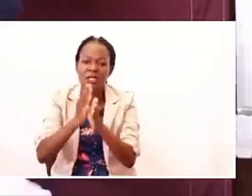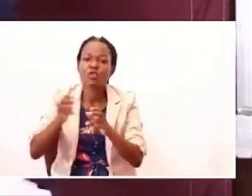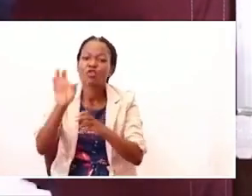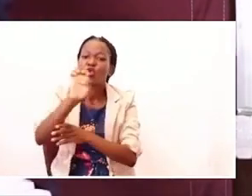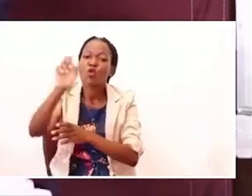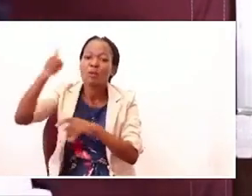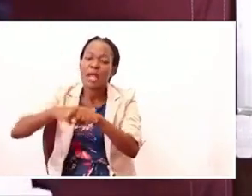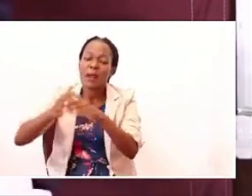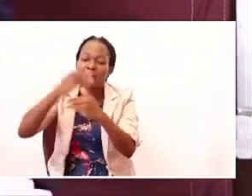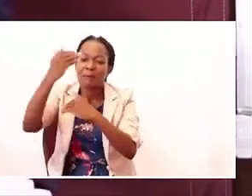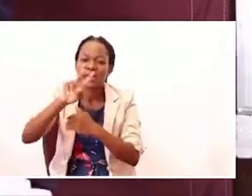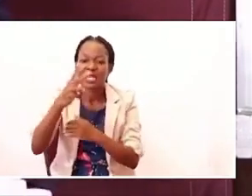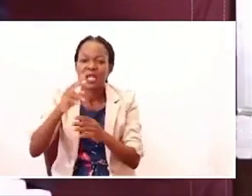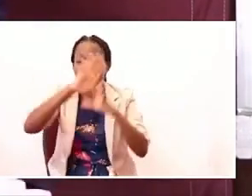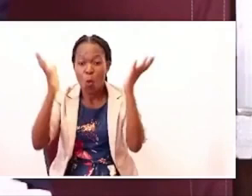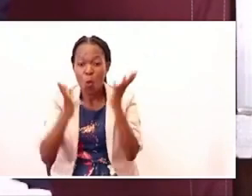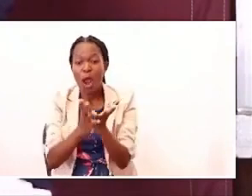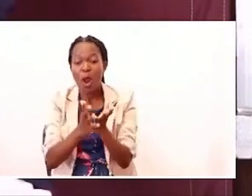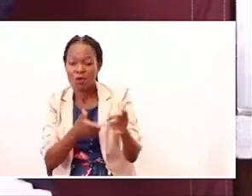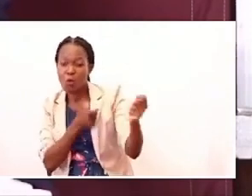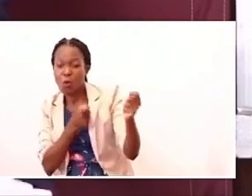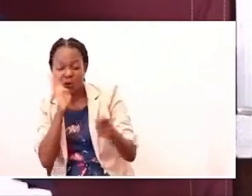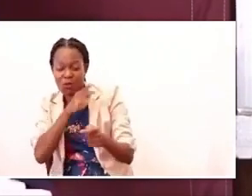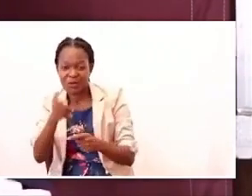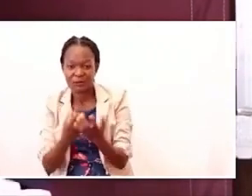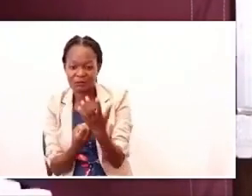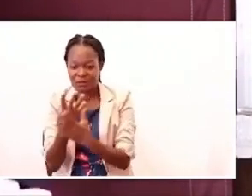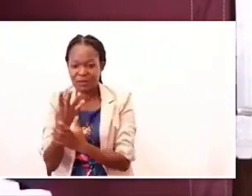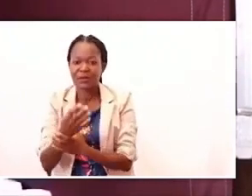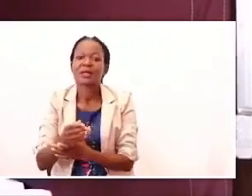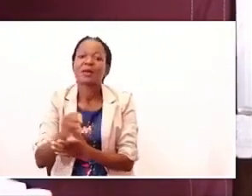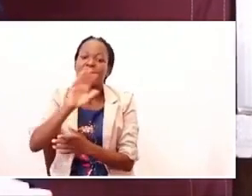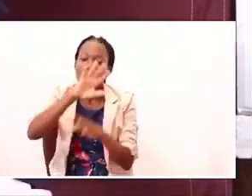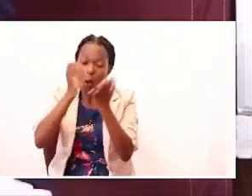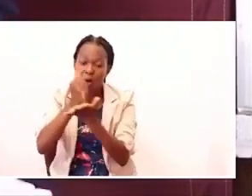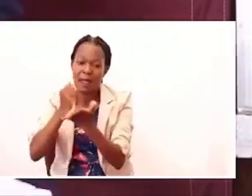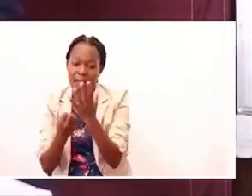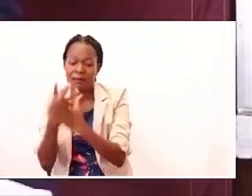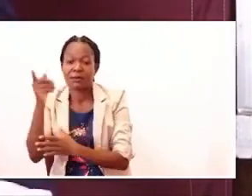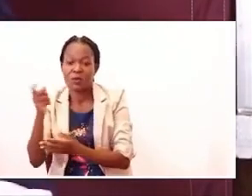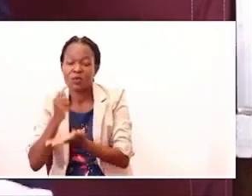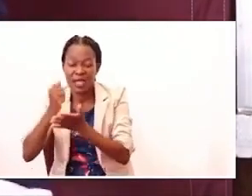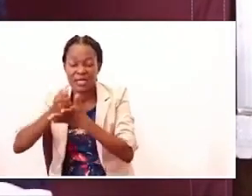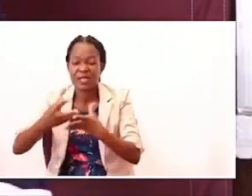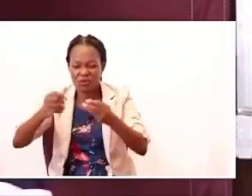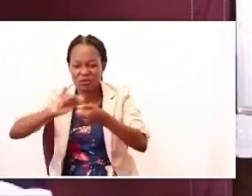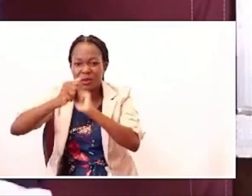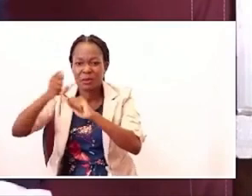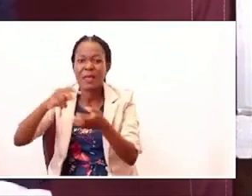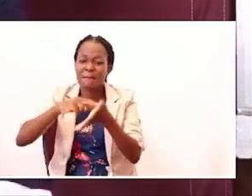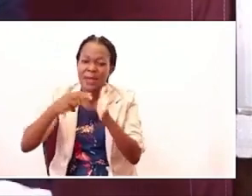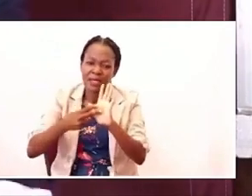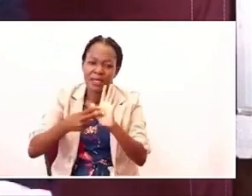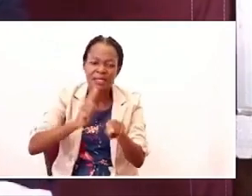War. So these are the main reasons why these institutions were initially established. And their clients, therefore, at the point